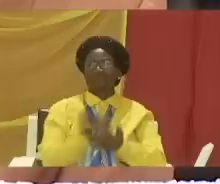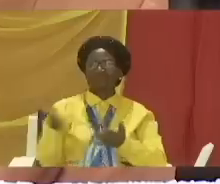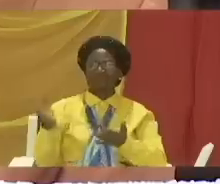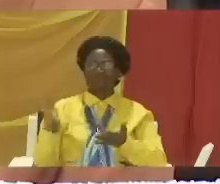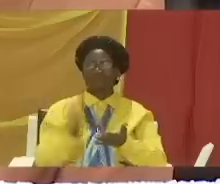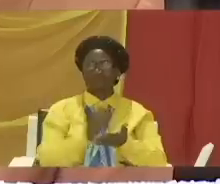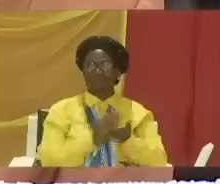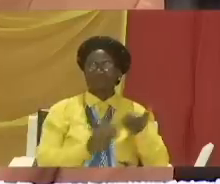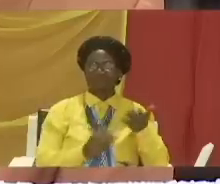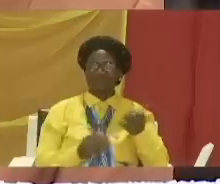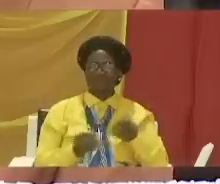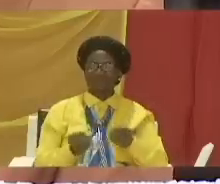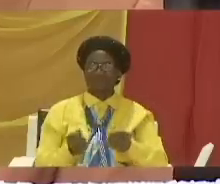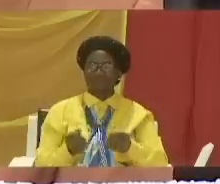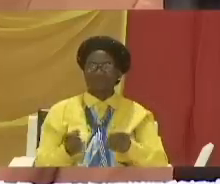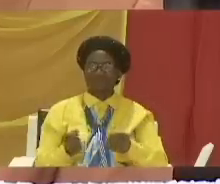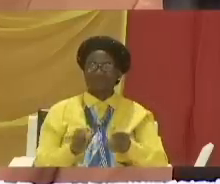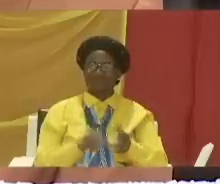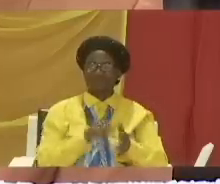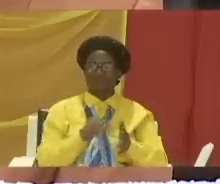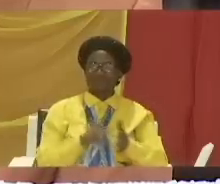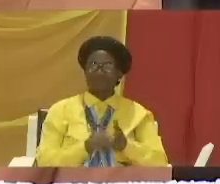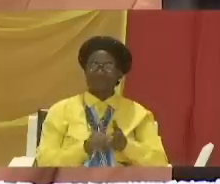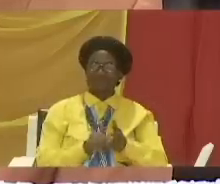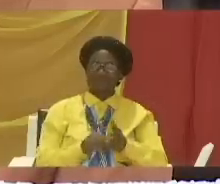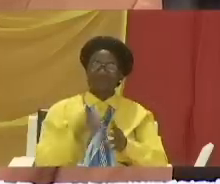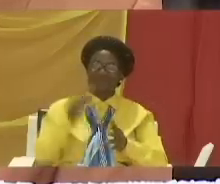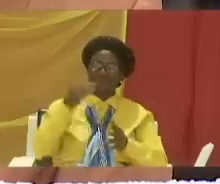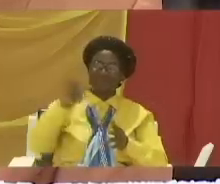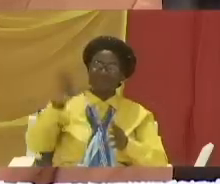few minutes of prayer for yourself.